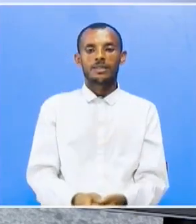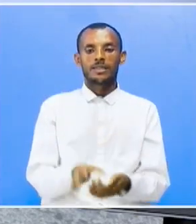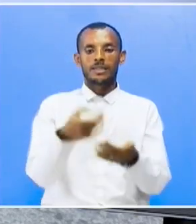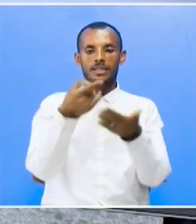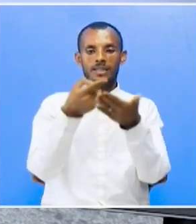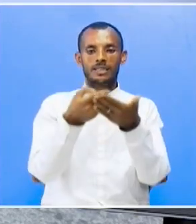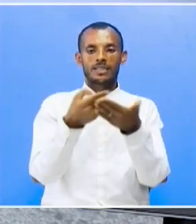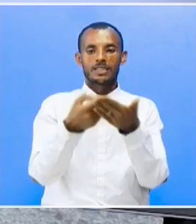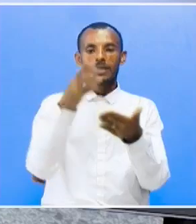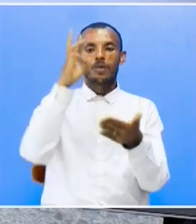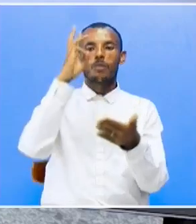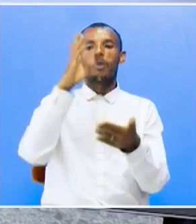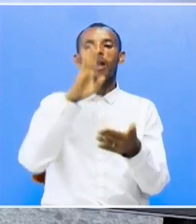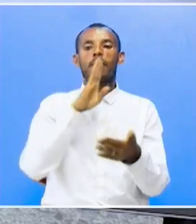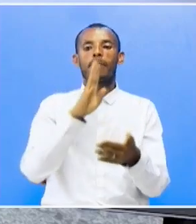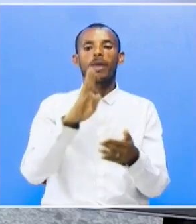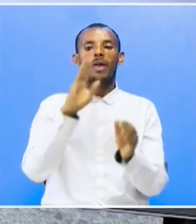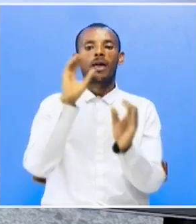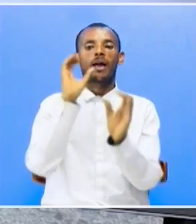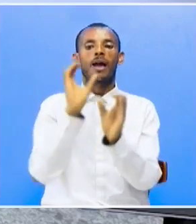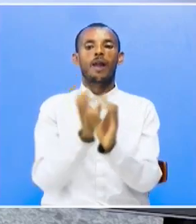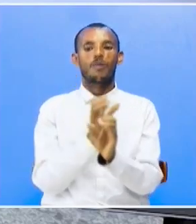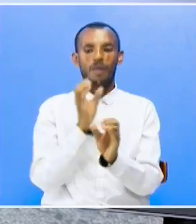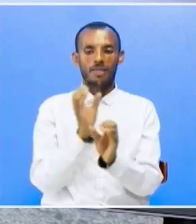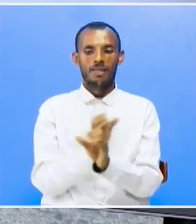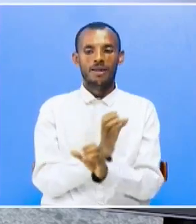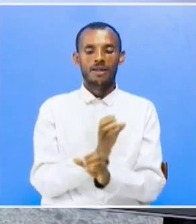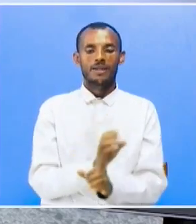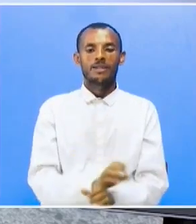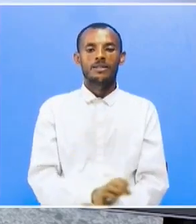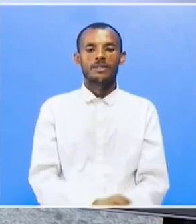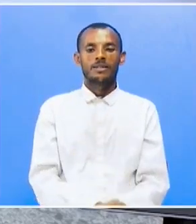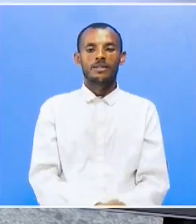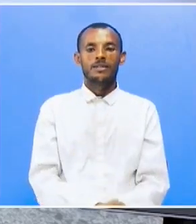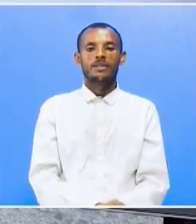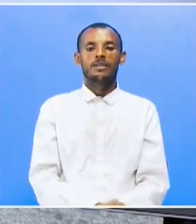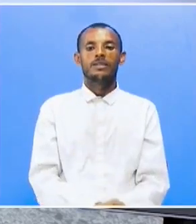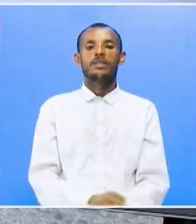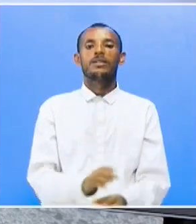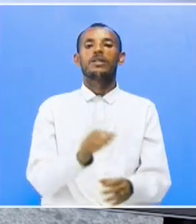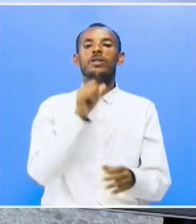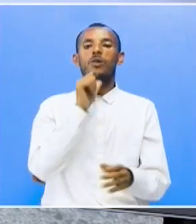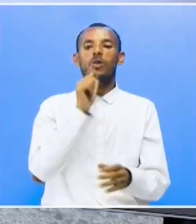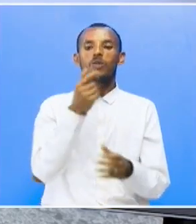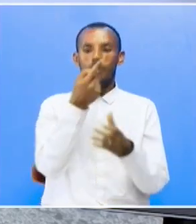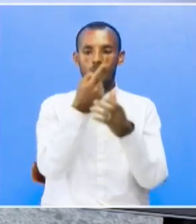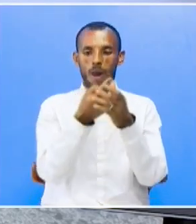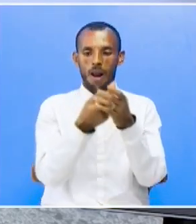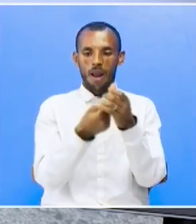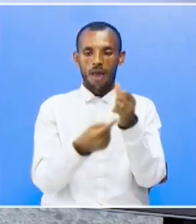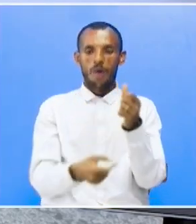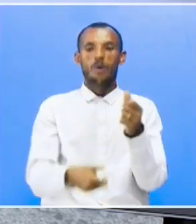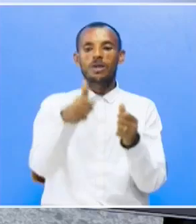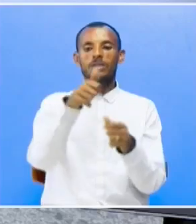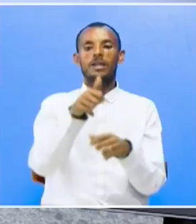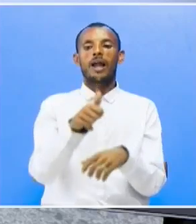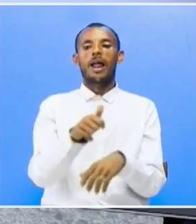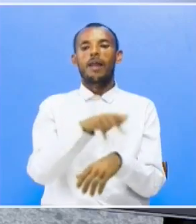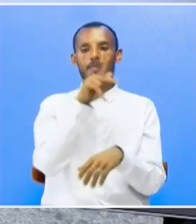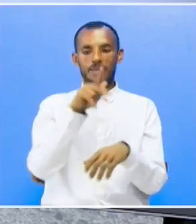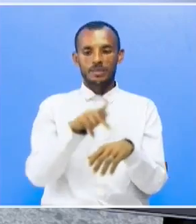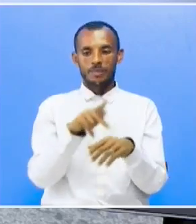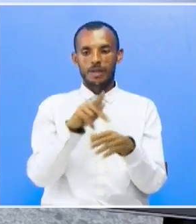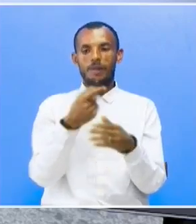this will be calculated, or the interest will be calculated, not only the original principal, but